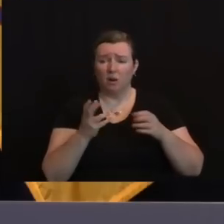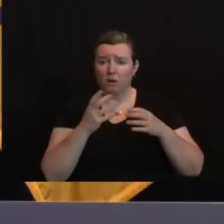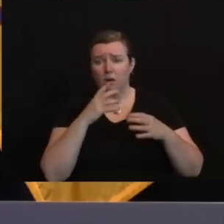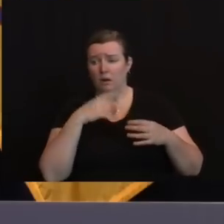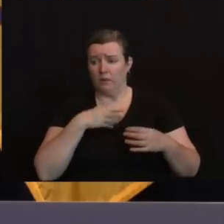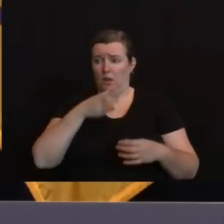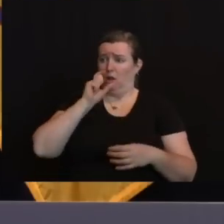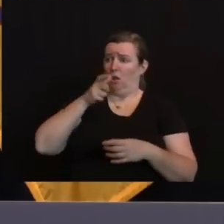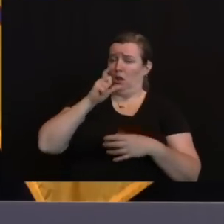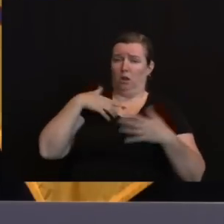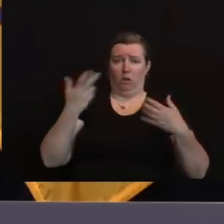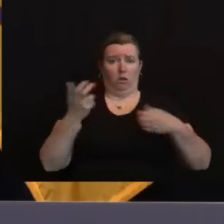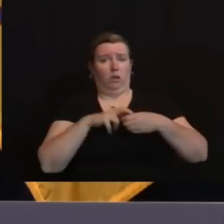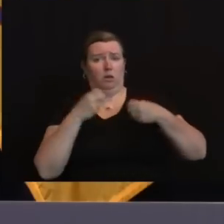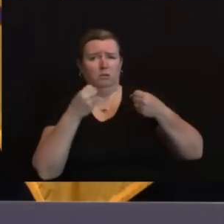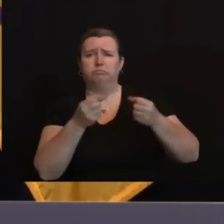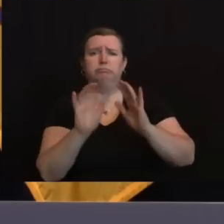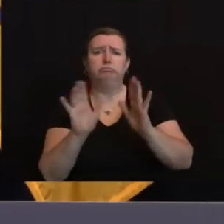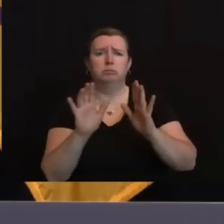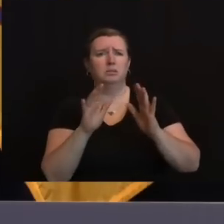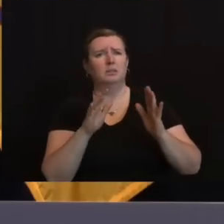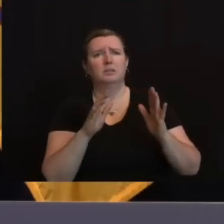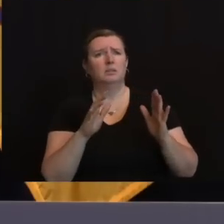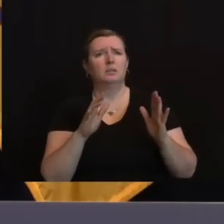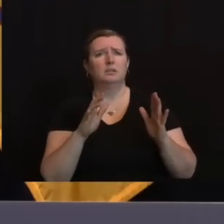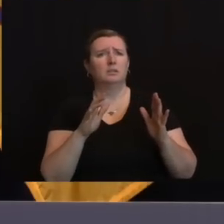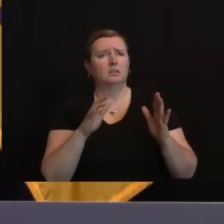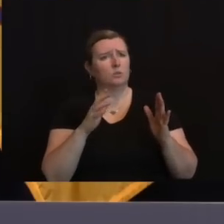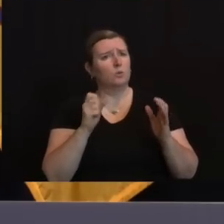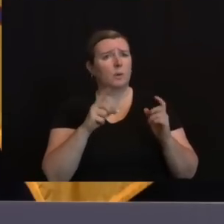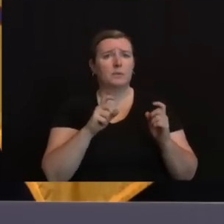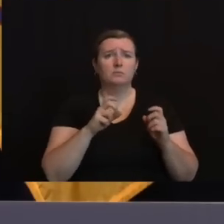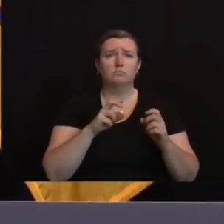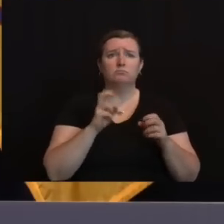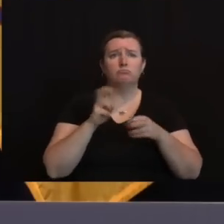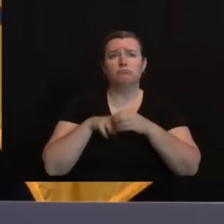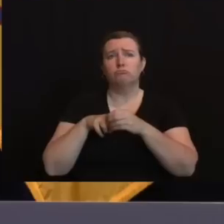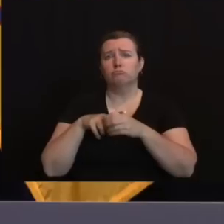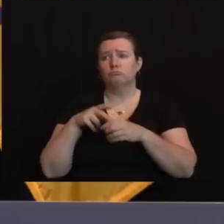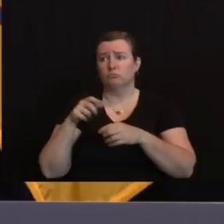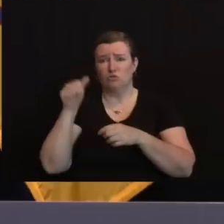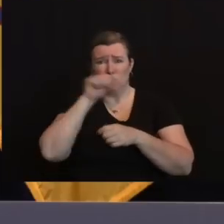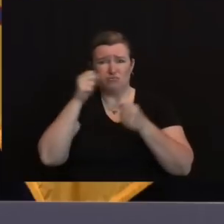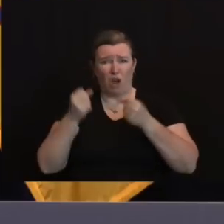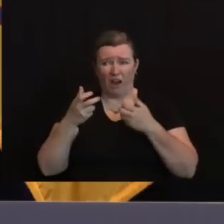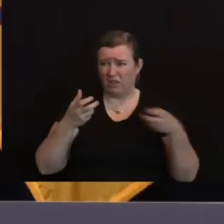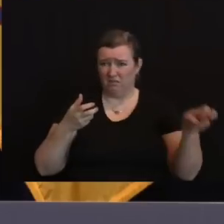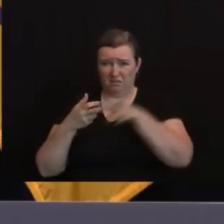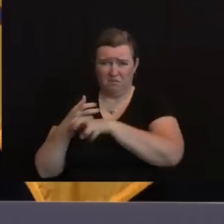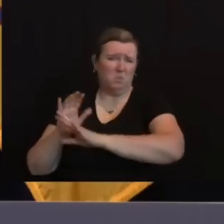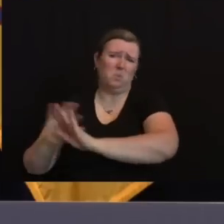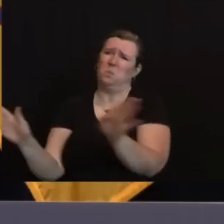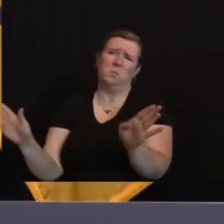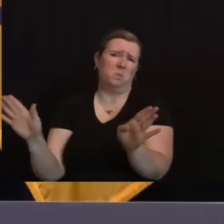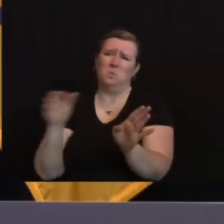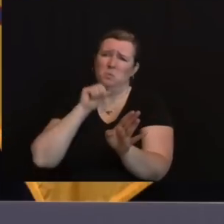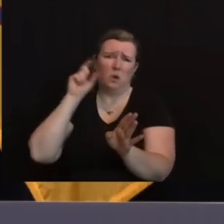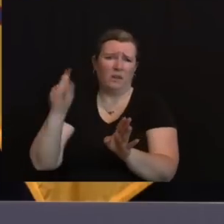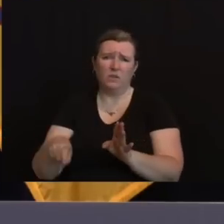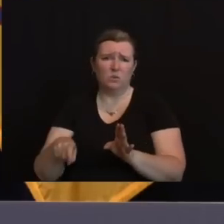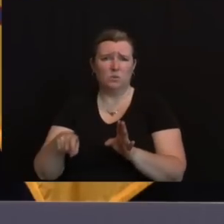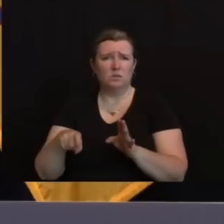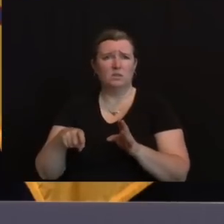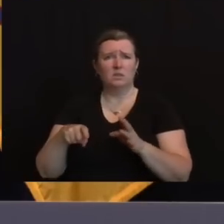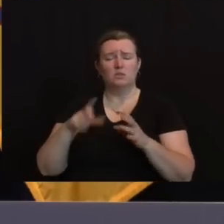impaired, and don't get into a car with someone who is behind the wheel who's impaired. I think it was